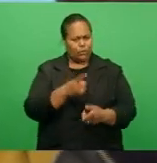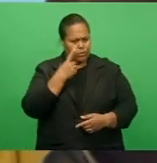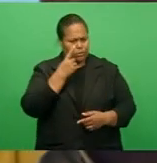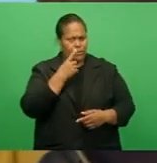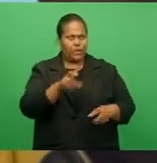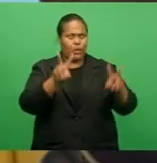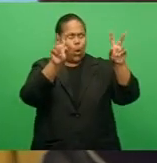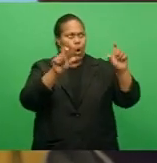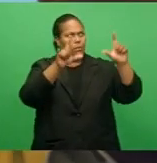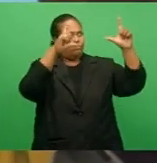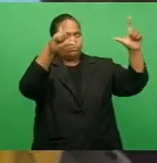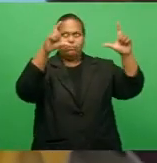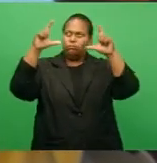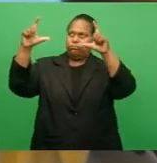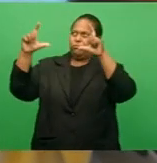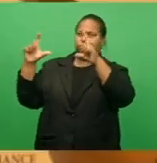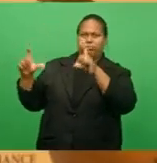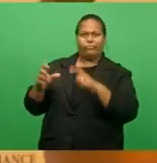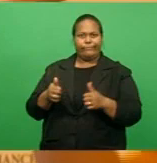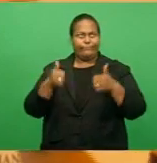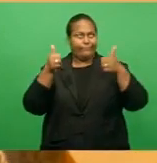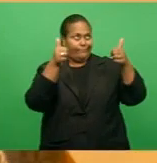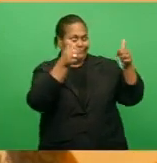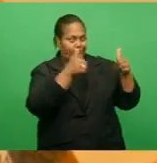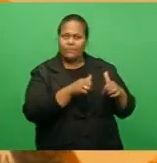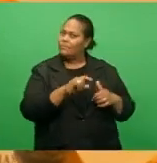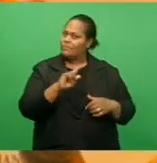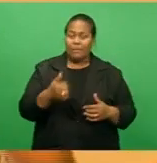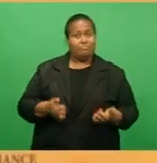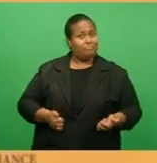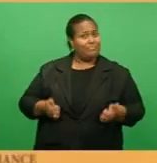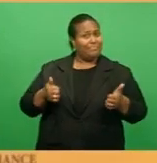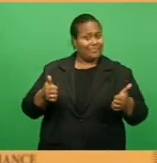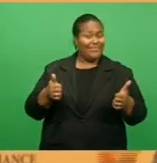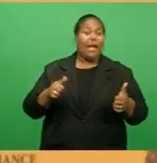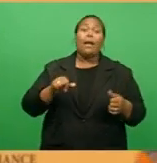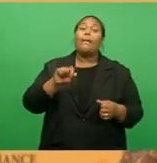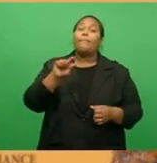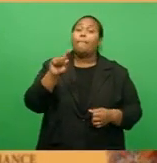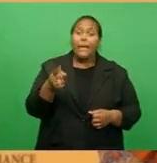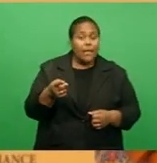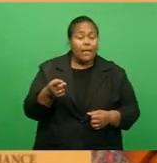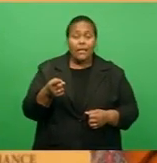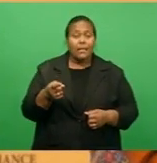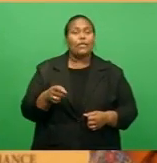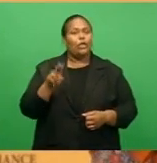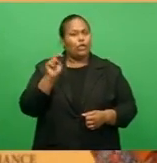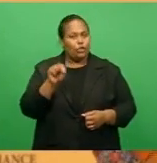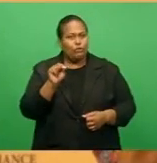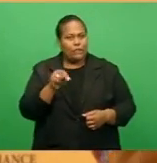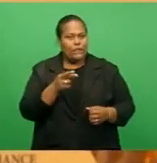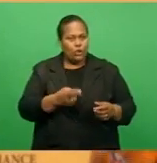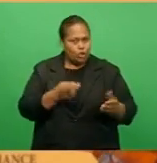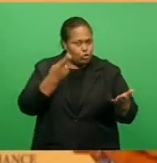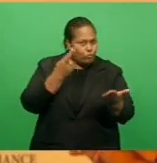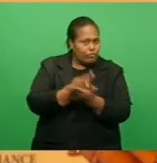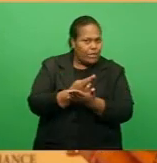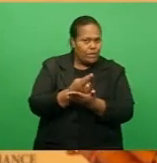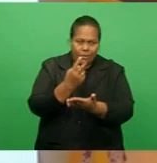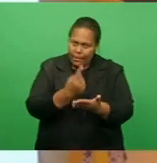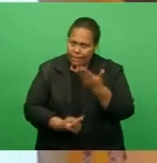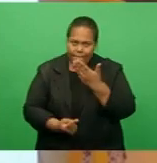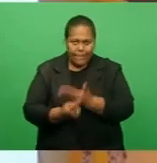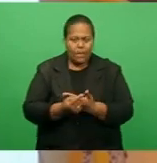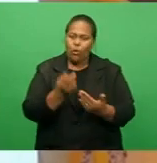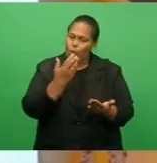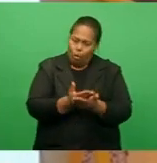and all of that and posters and all of that. It's a lugubrious consolation because it really needs to translate, it needs to be distilled on the